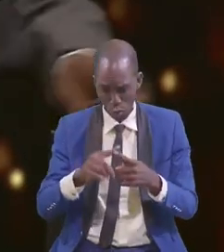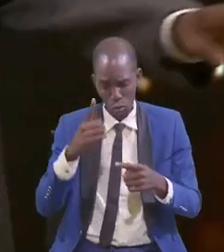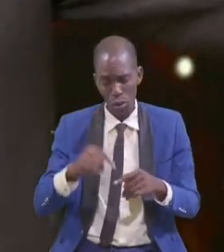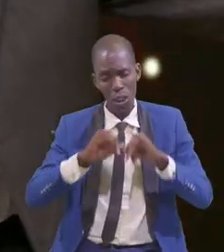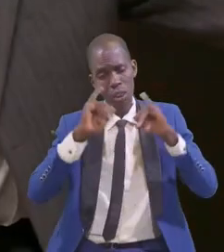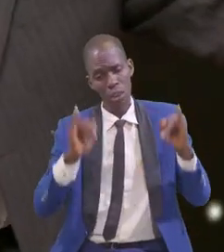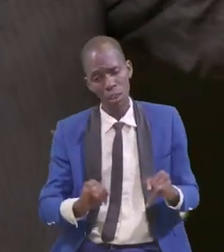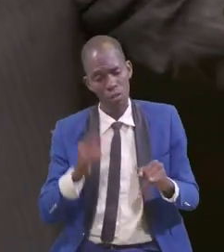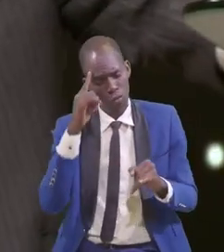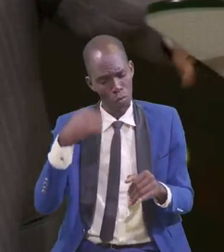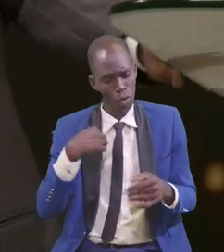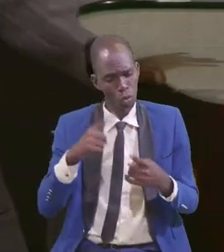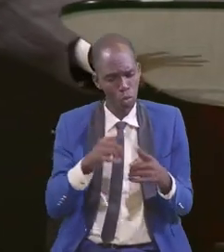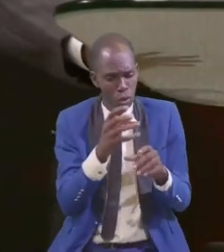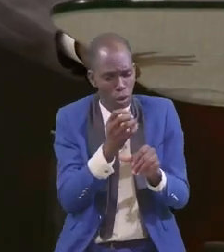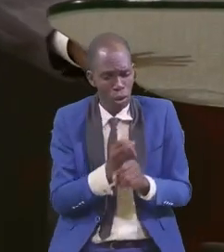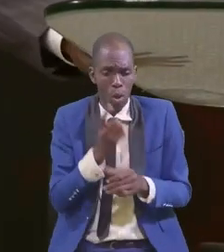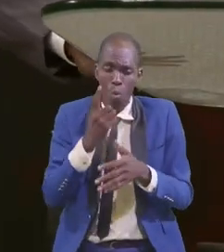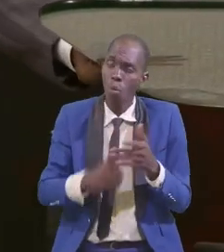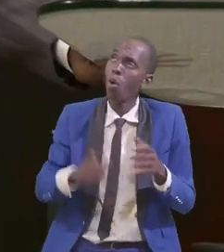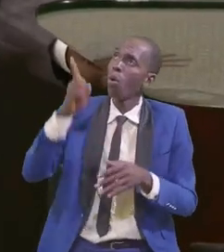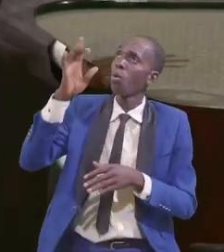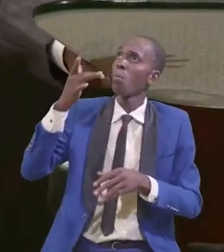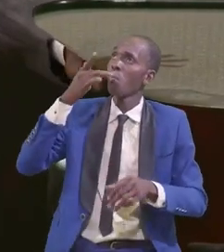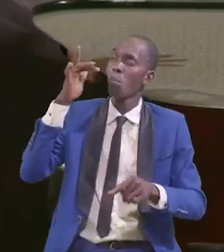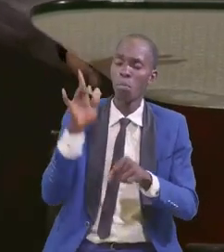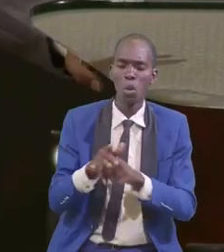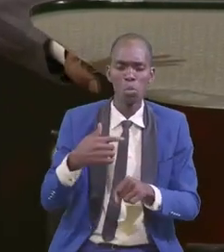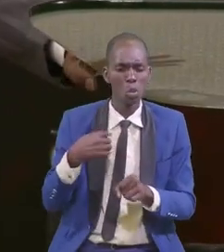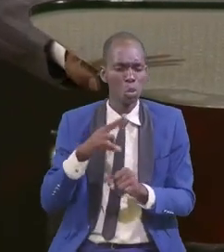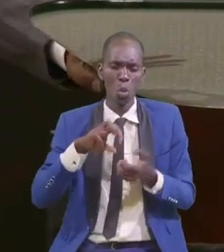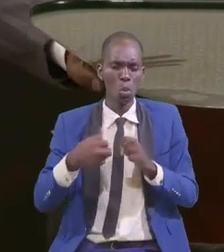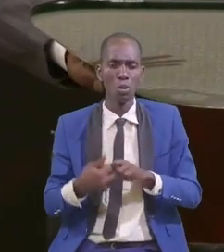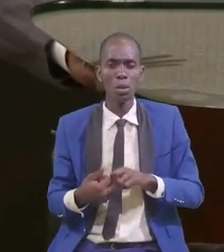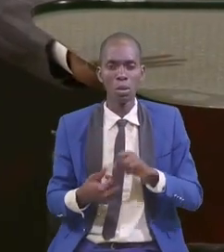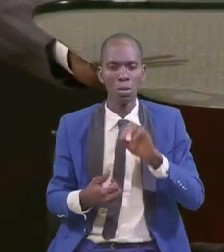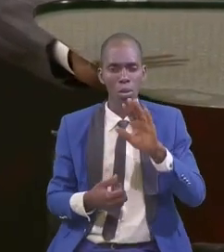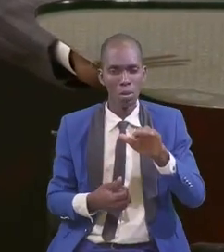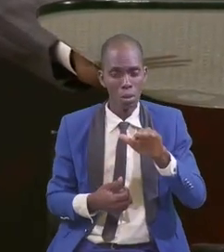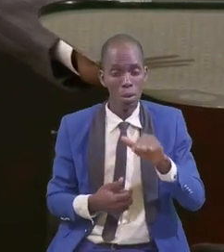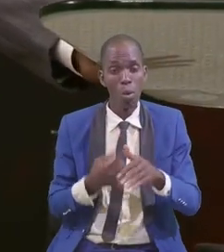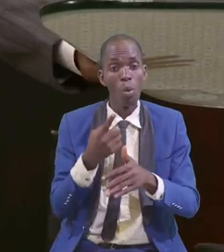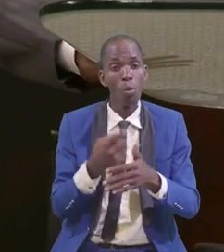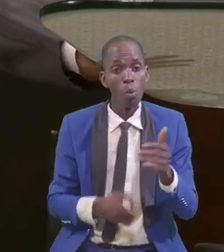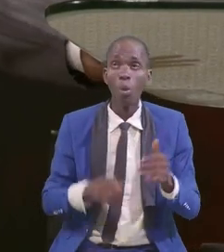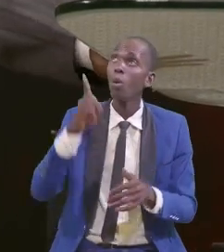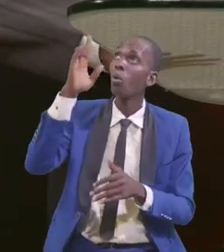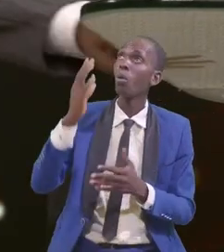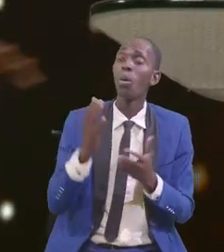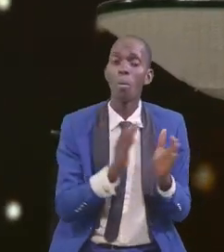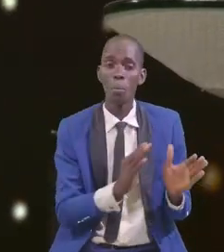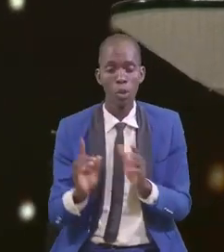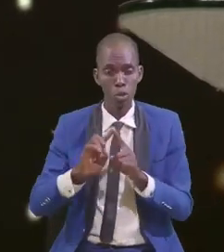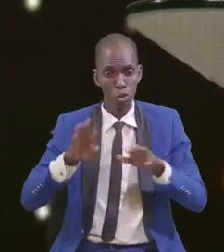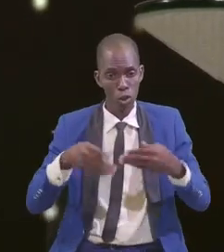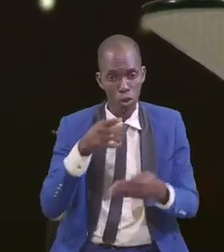There is problem. What God intends to give, you must not get from the devil. It